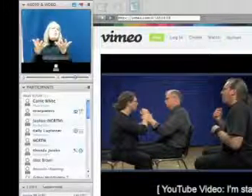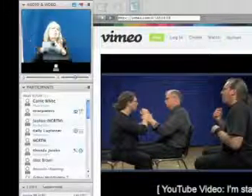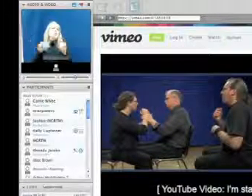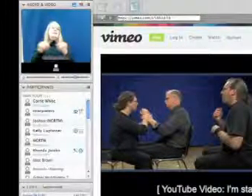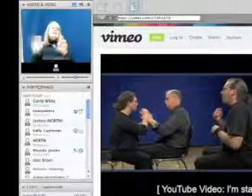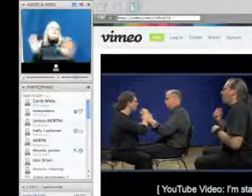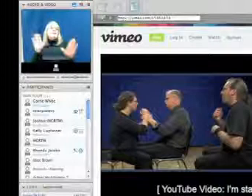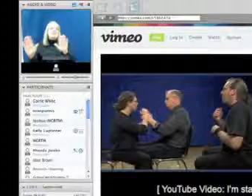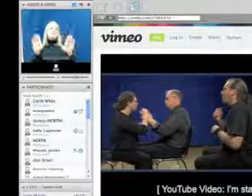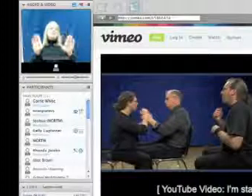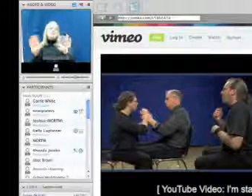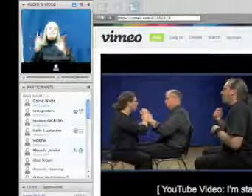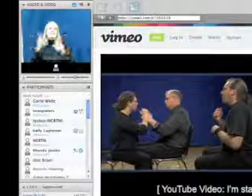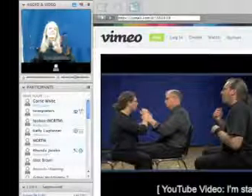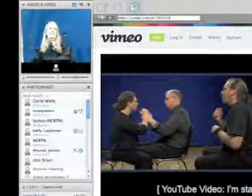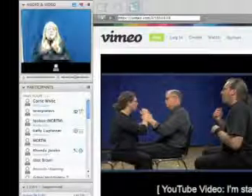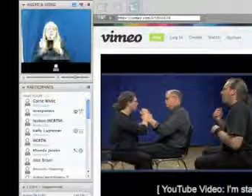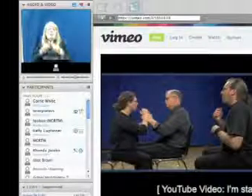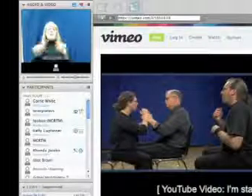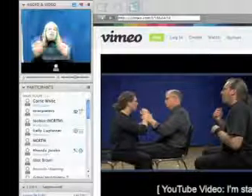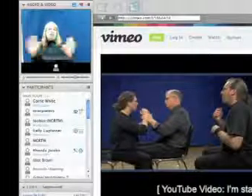it.